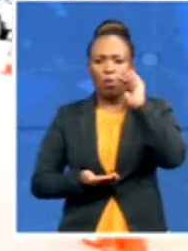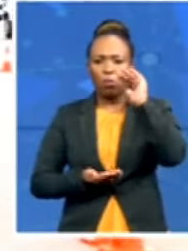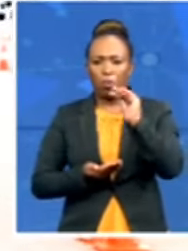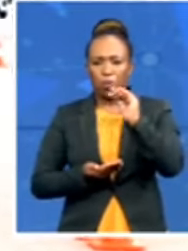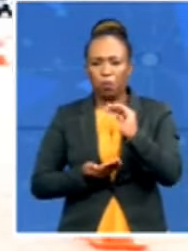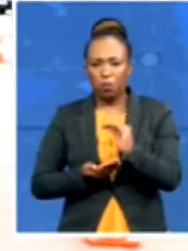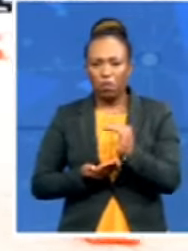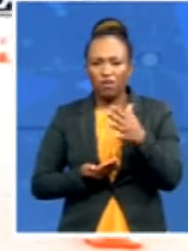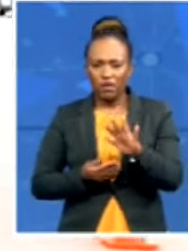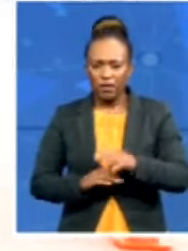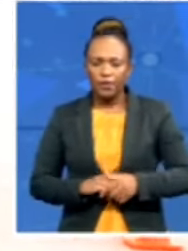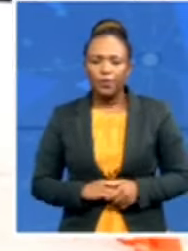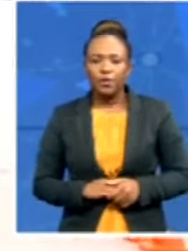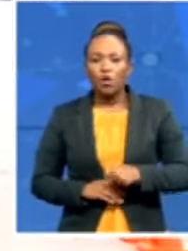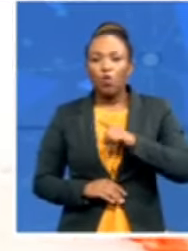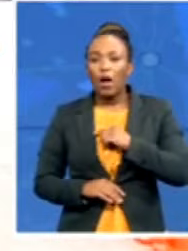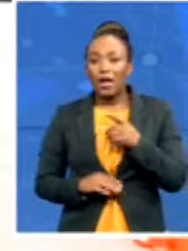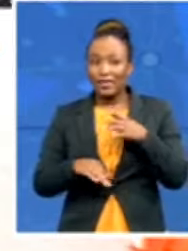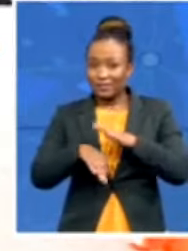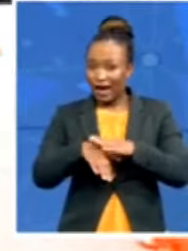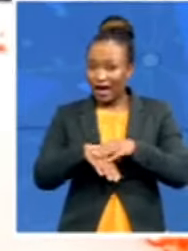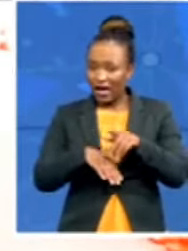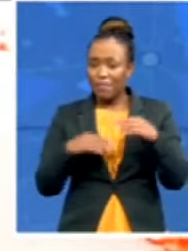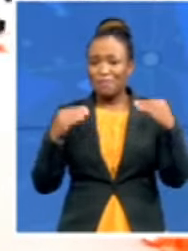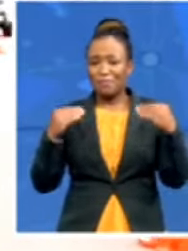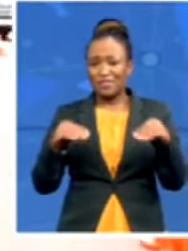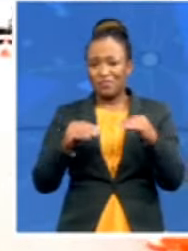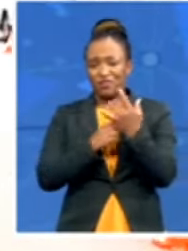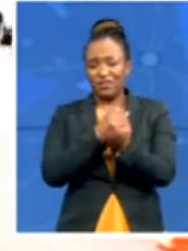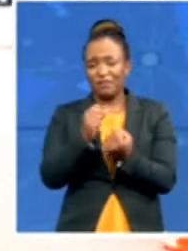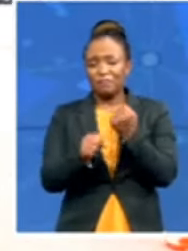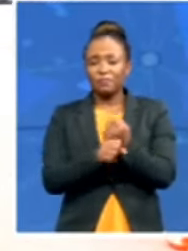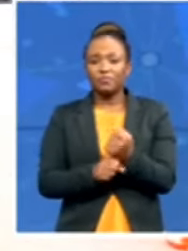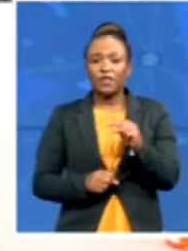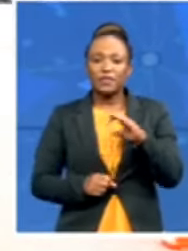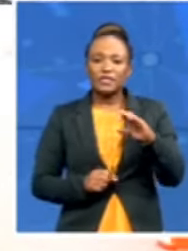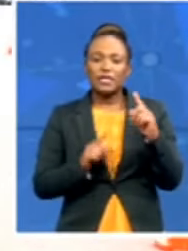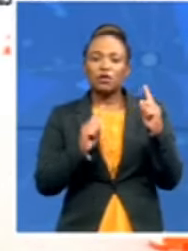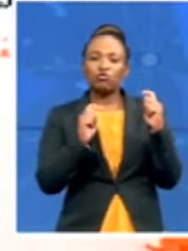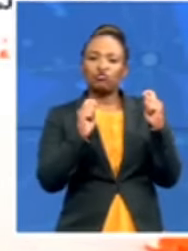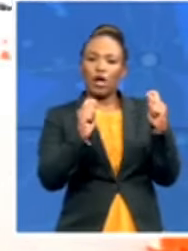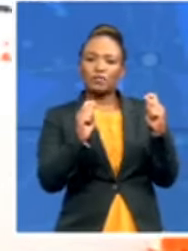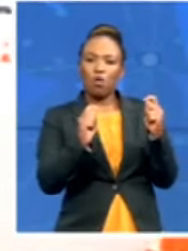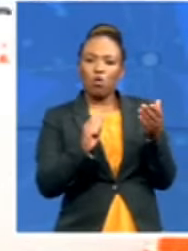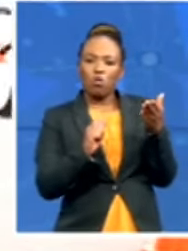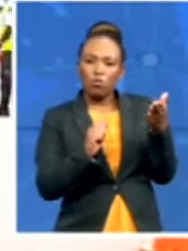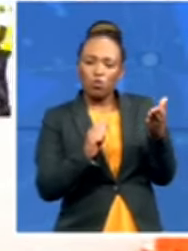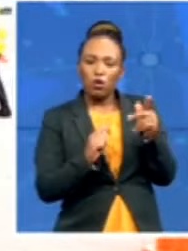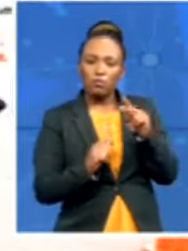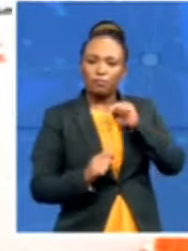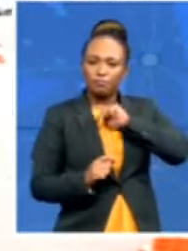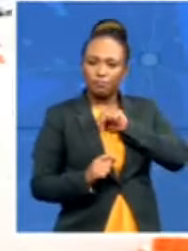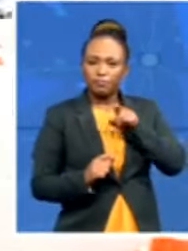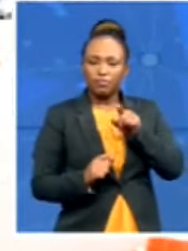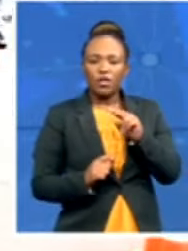this time of the year. The MEC for Transport and Safety and Liaison in KwaZulu-Natal, Neliswa Peggy Nkonyeni, will also